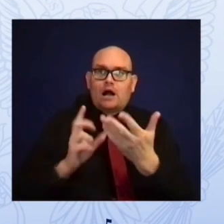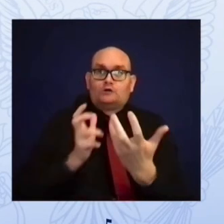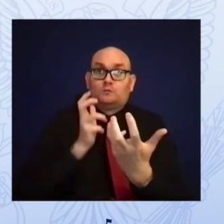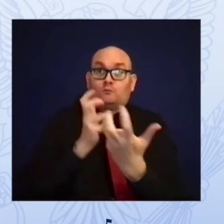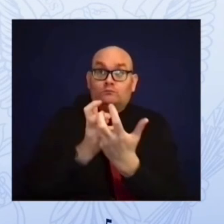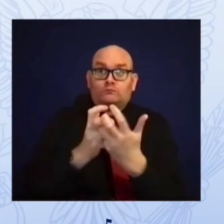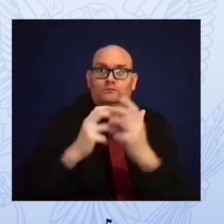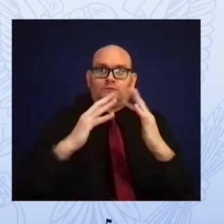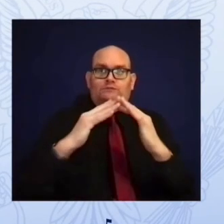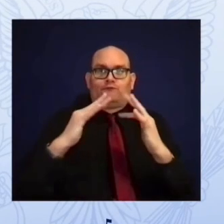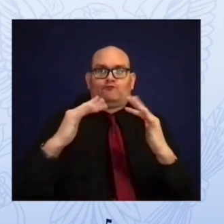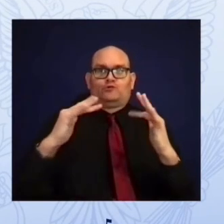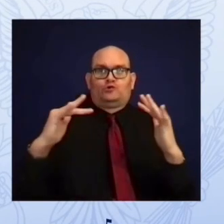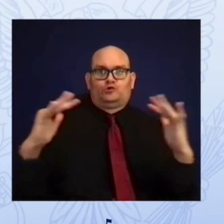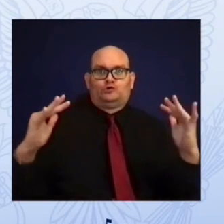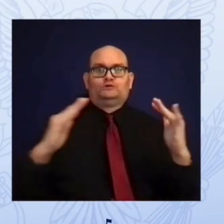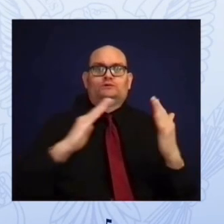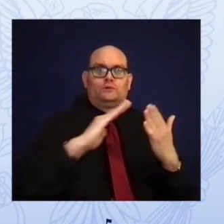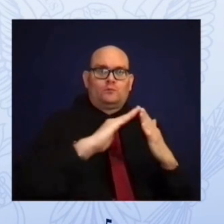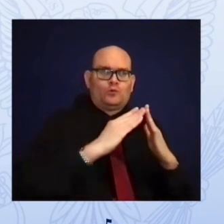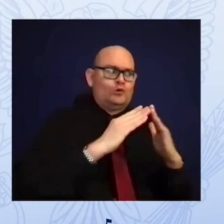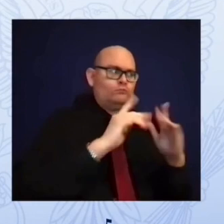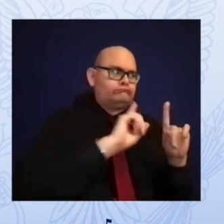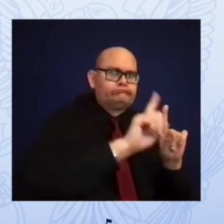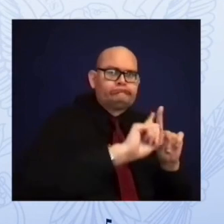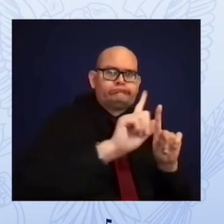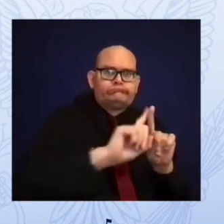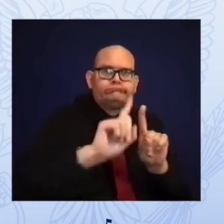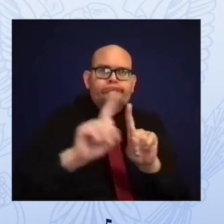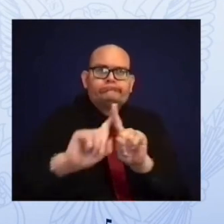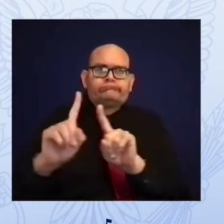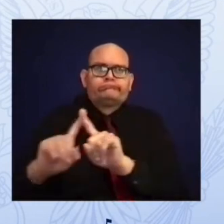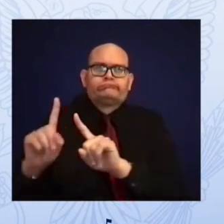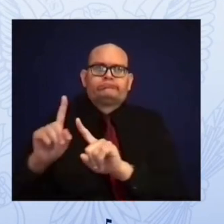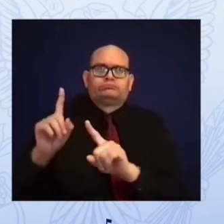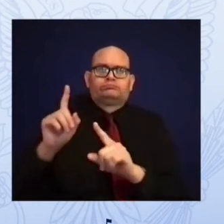life. Congratulations to the Toledo Lucas County Public Library.